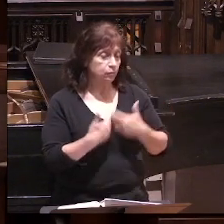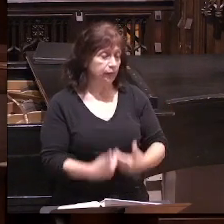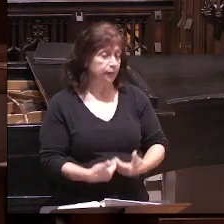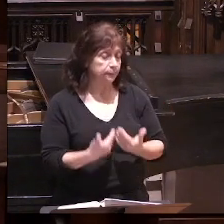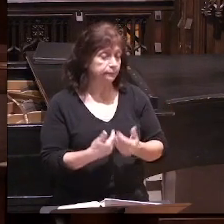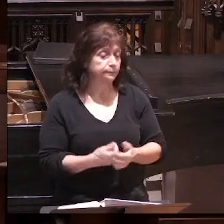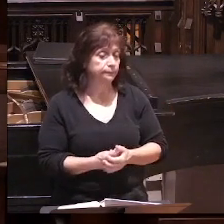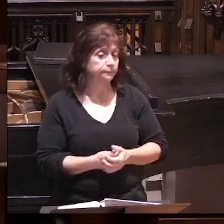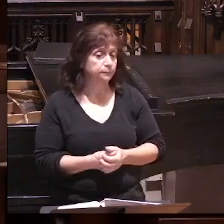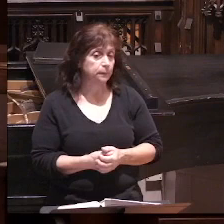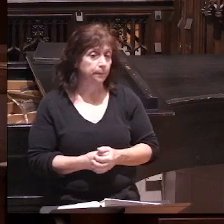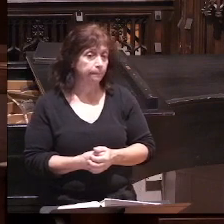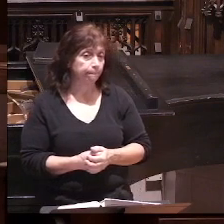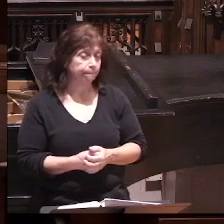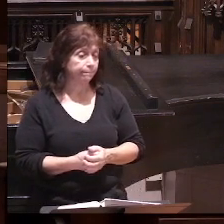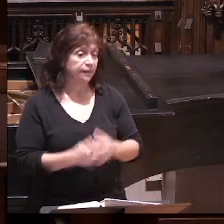me."